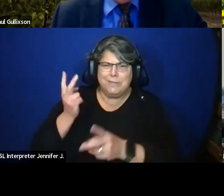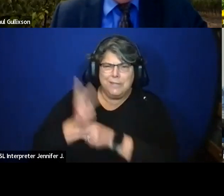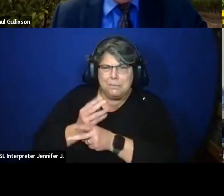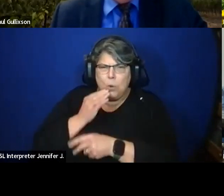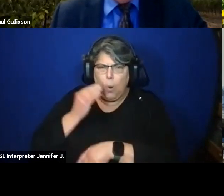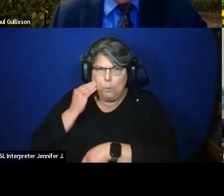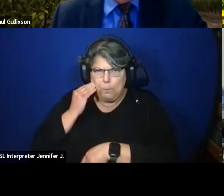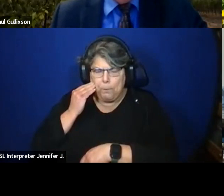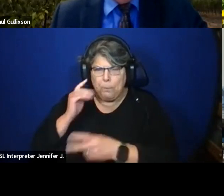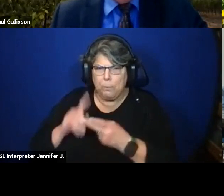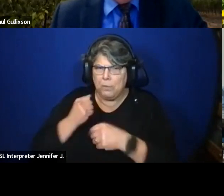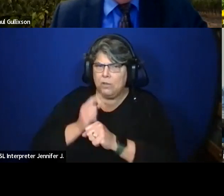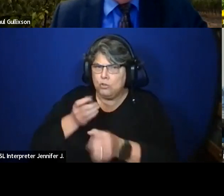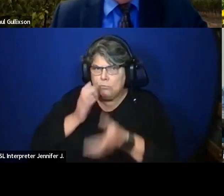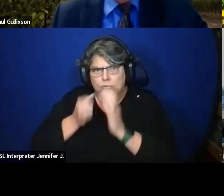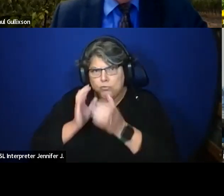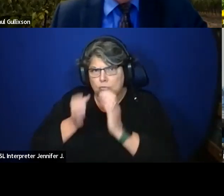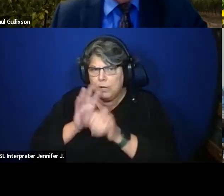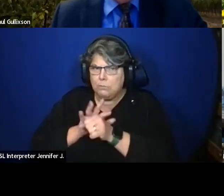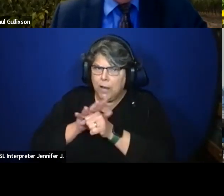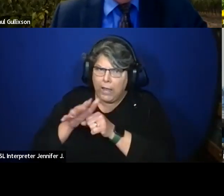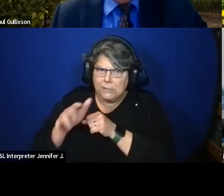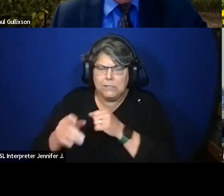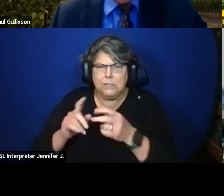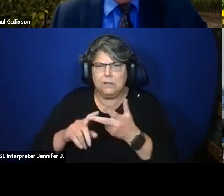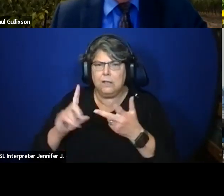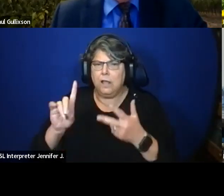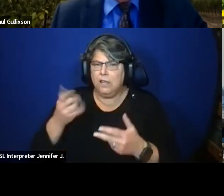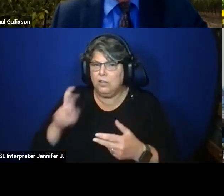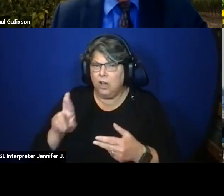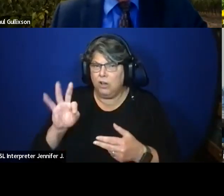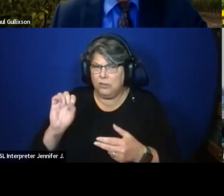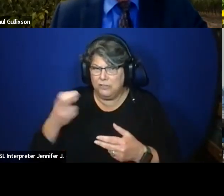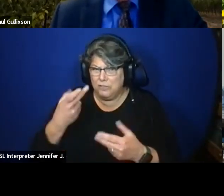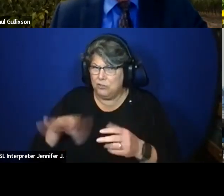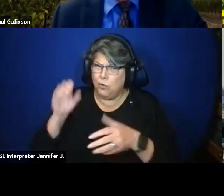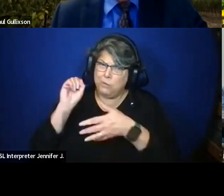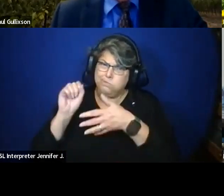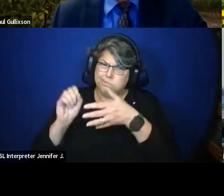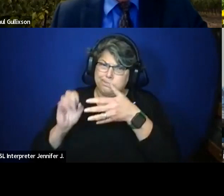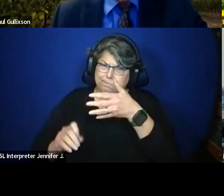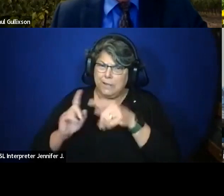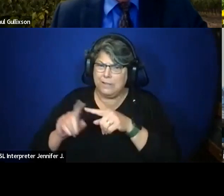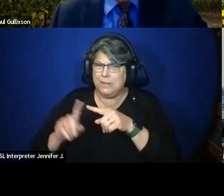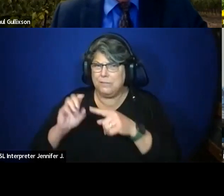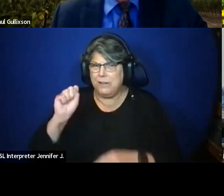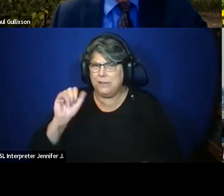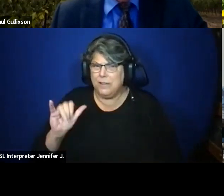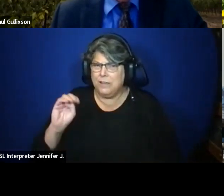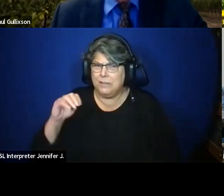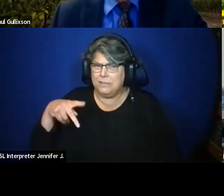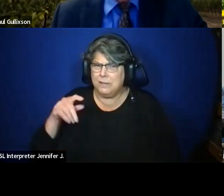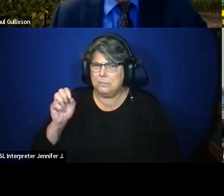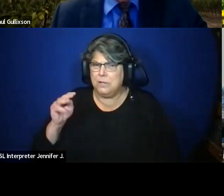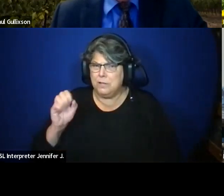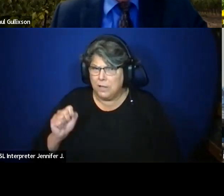are well hydrated, that they, as Dr. Fish already gave you all of the symptoms or signs of severe illness, which